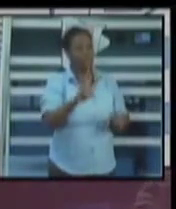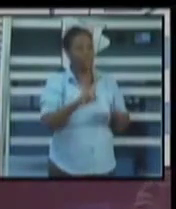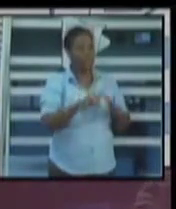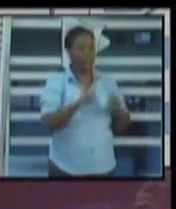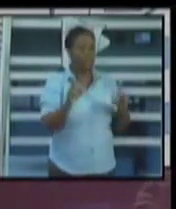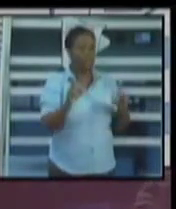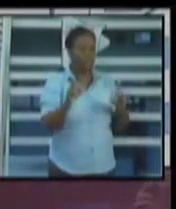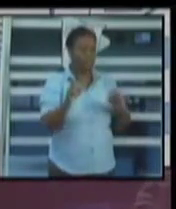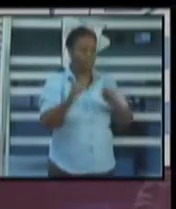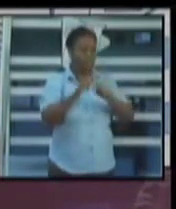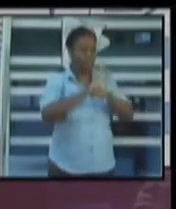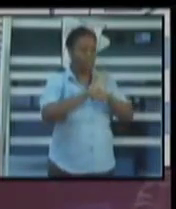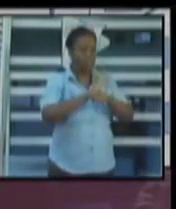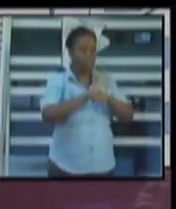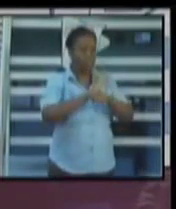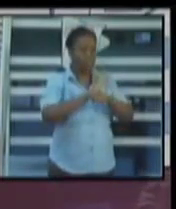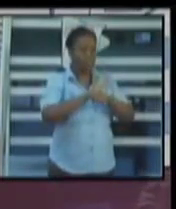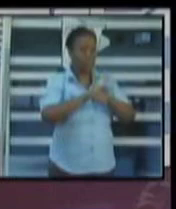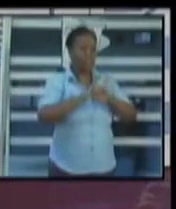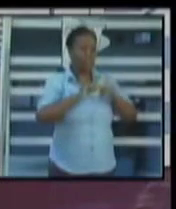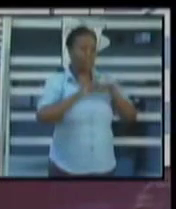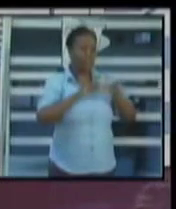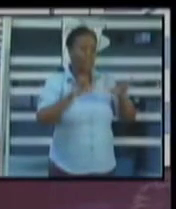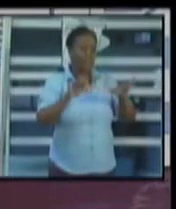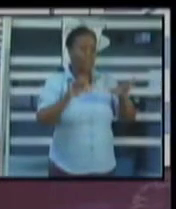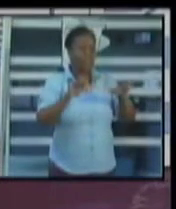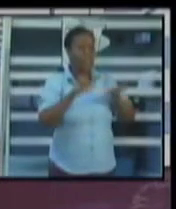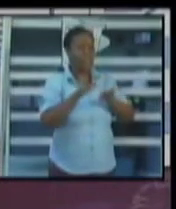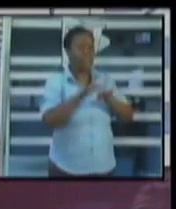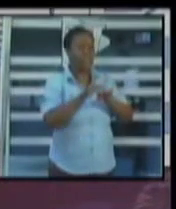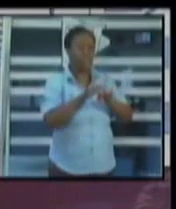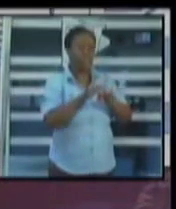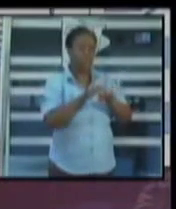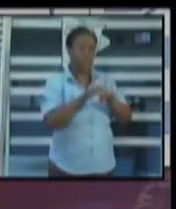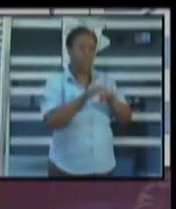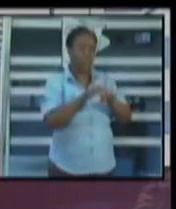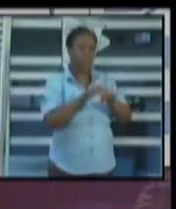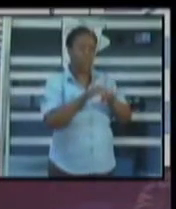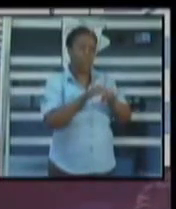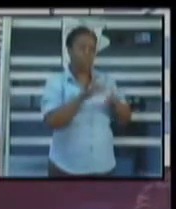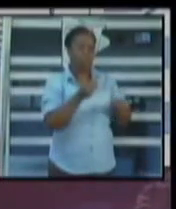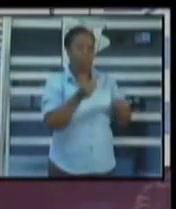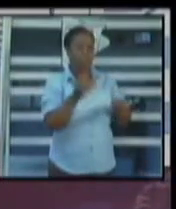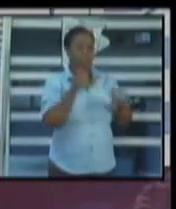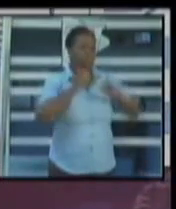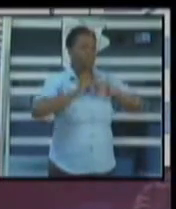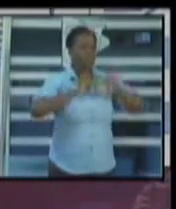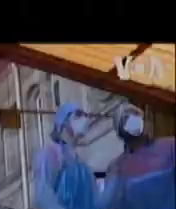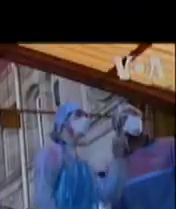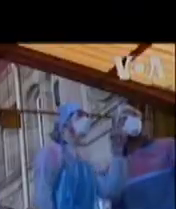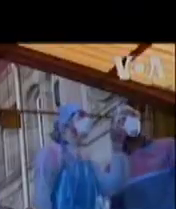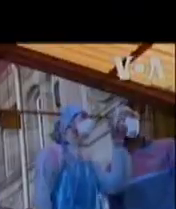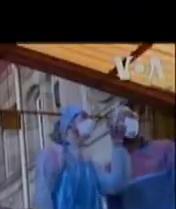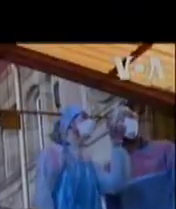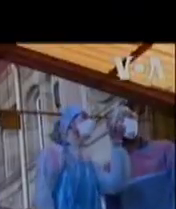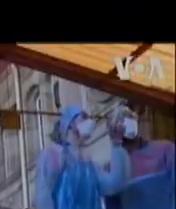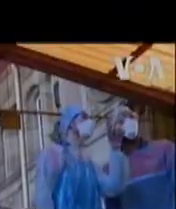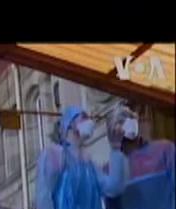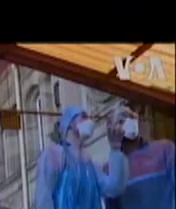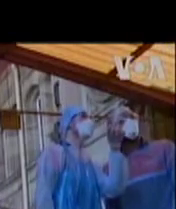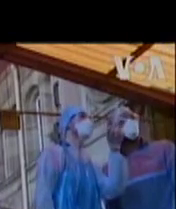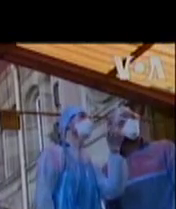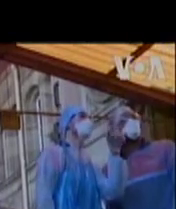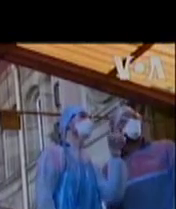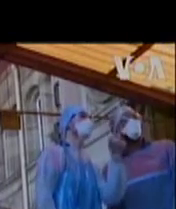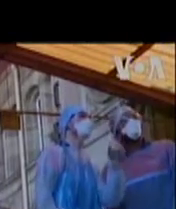is the issue of whether enough people will get exposed to the virus in order to tell if there's a difference between the two groups. She says